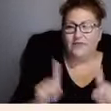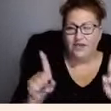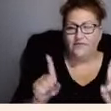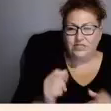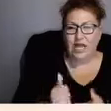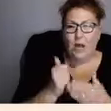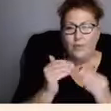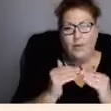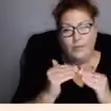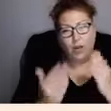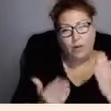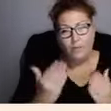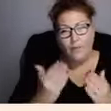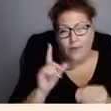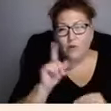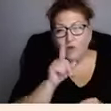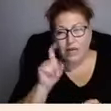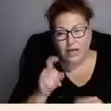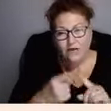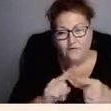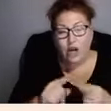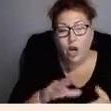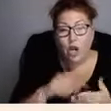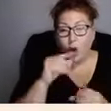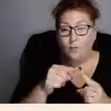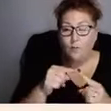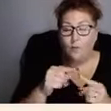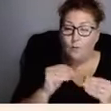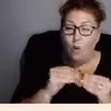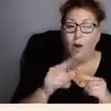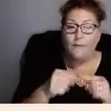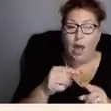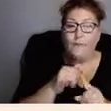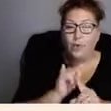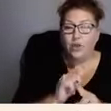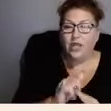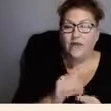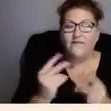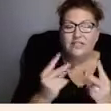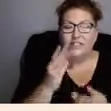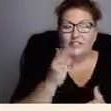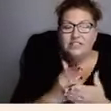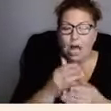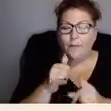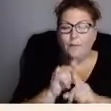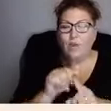need a friend. To learn more about bullying prevention, visit stopbullying.gov.